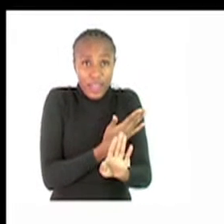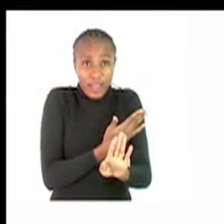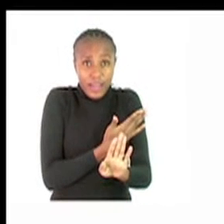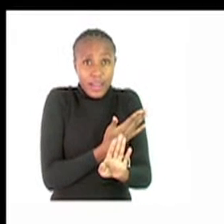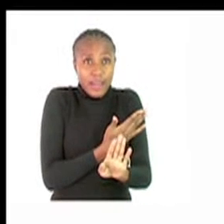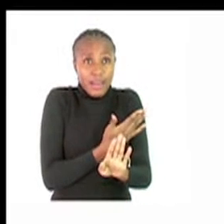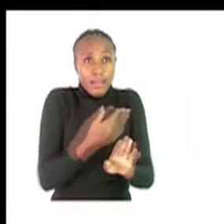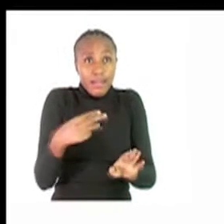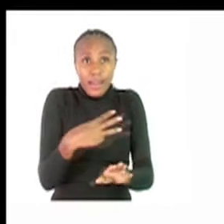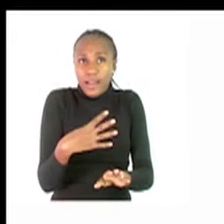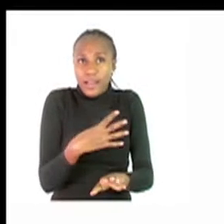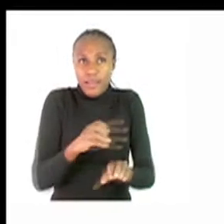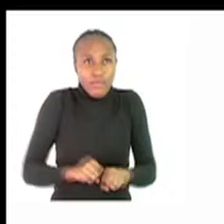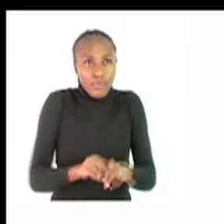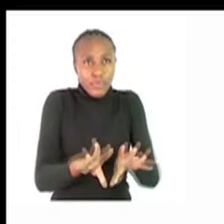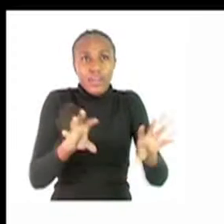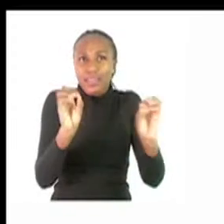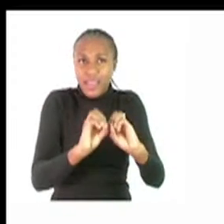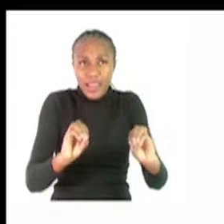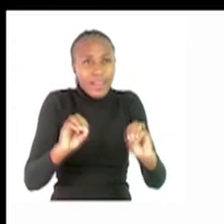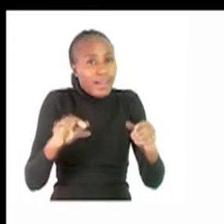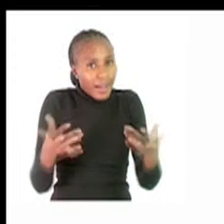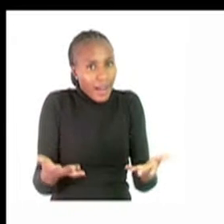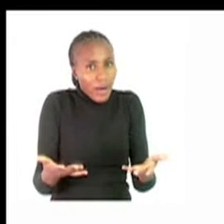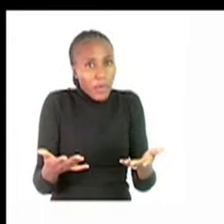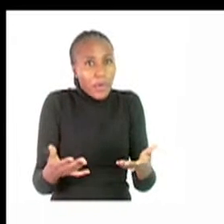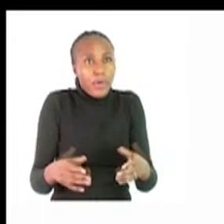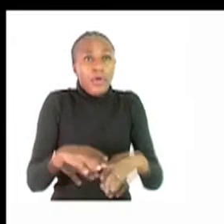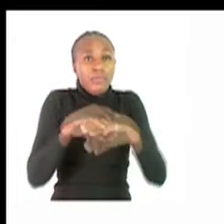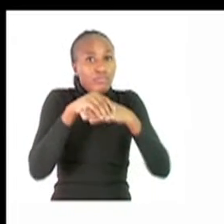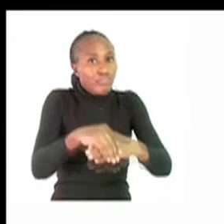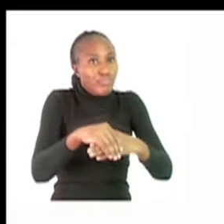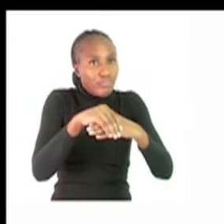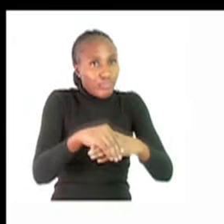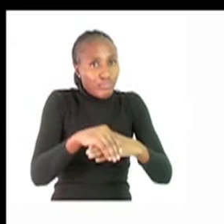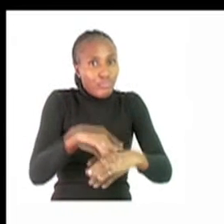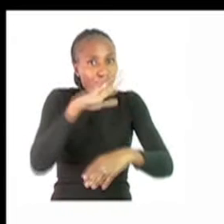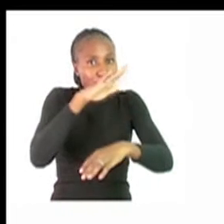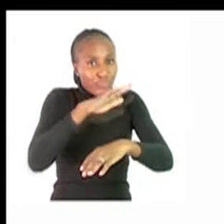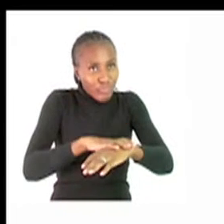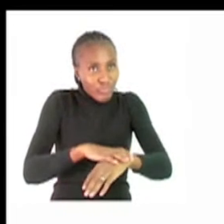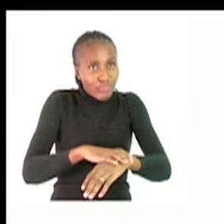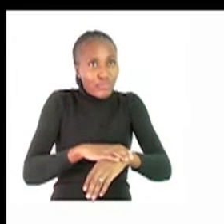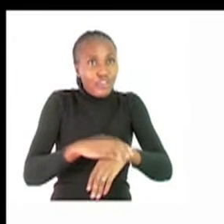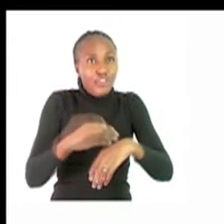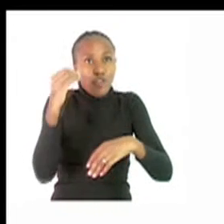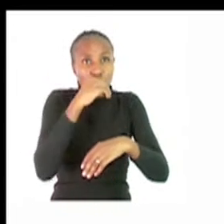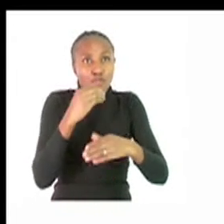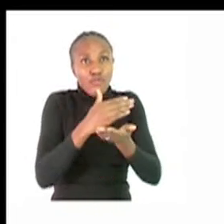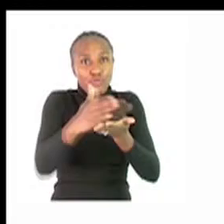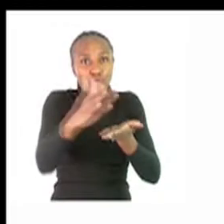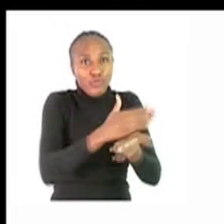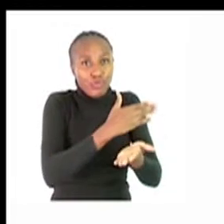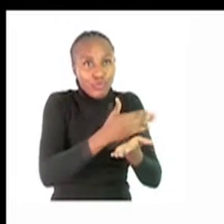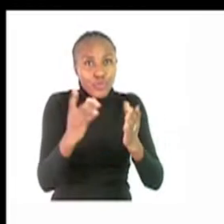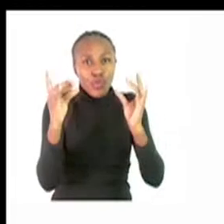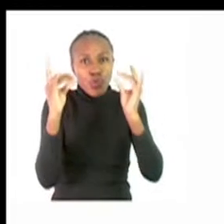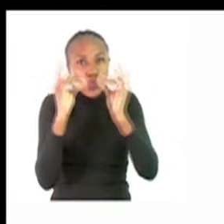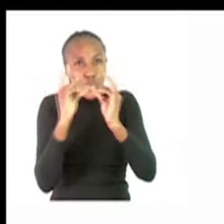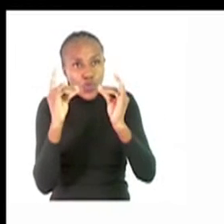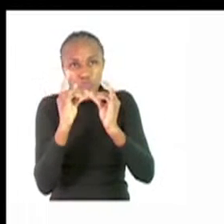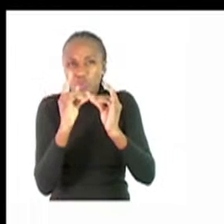food, or through kissing. Why is it not possible for someone to get HIV through kissing?